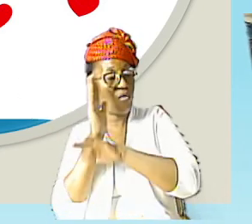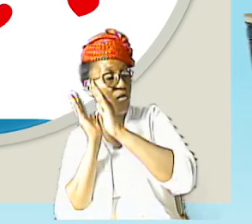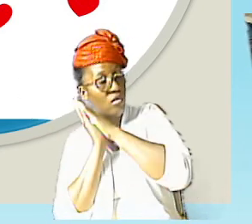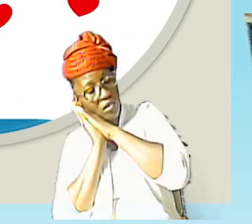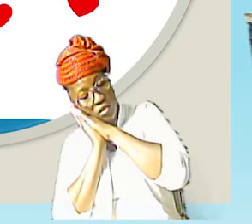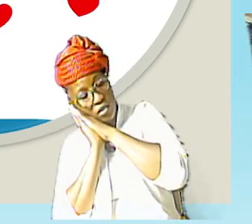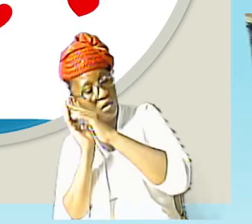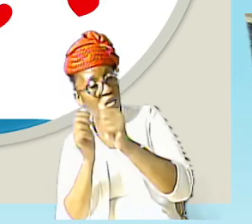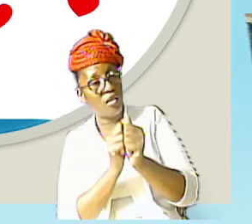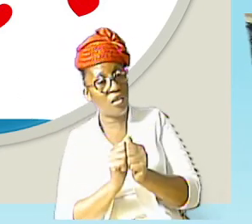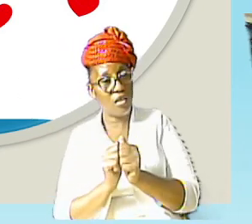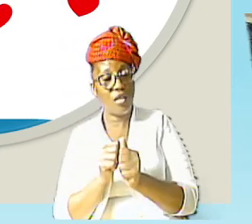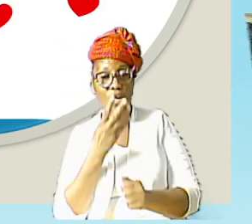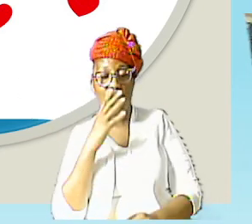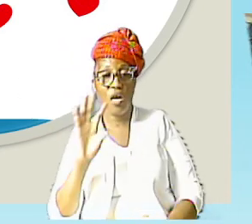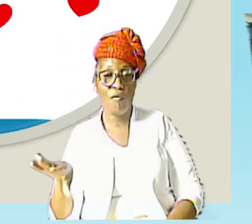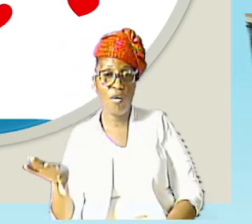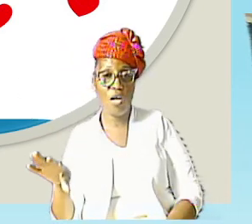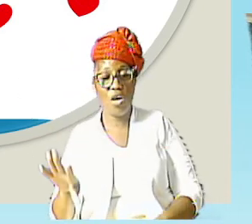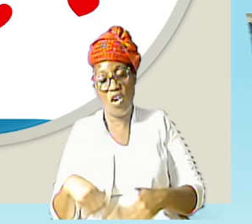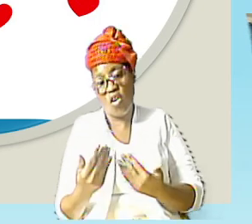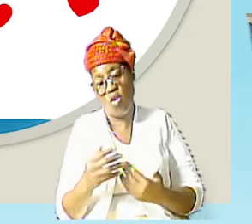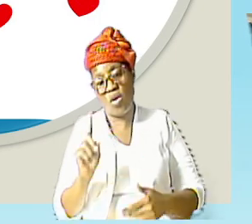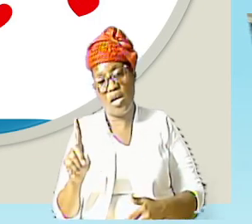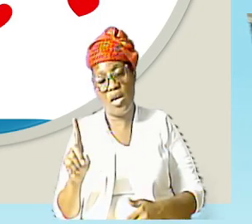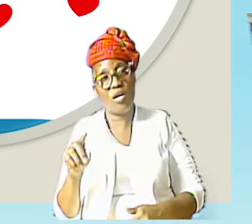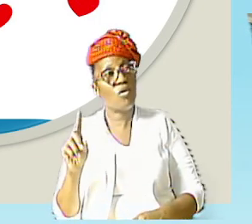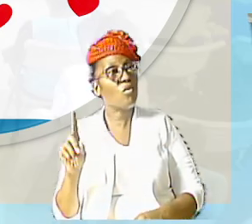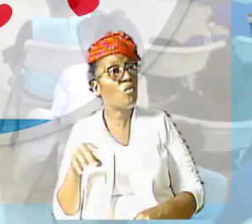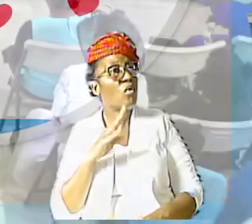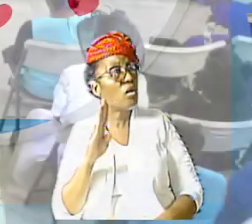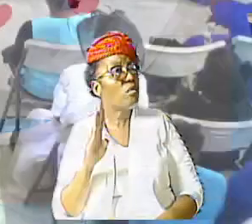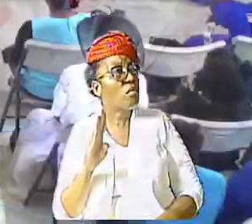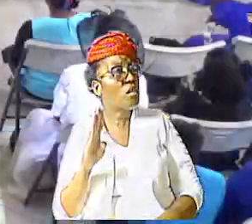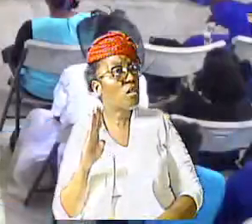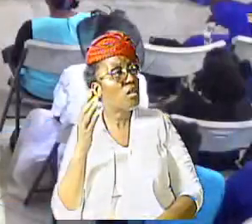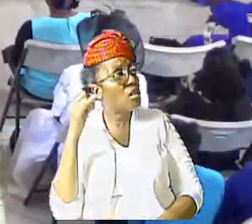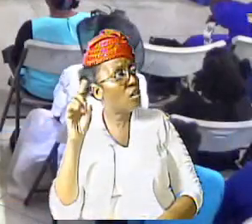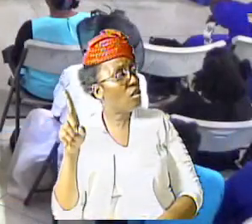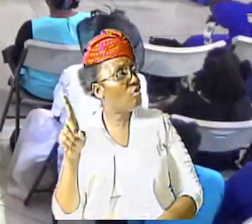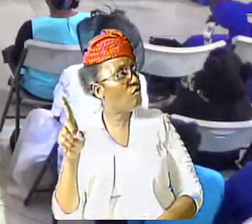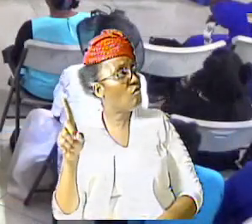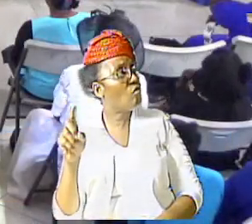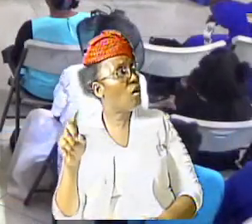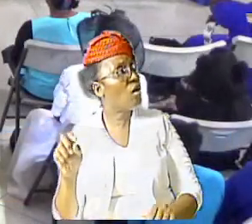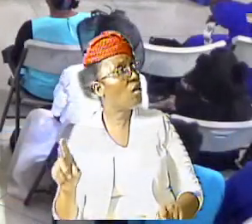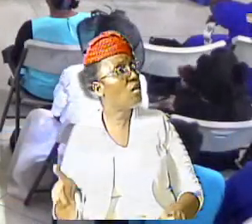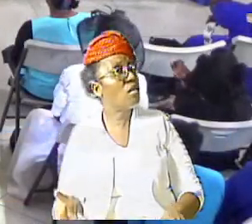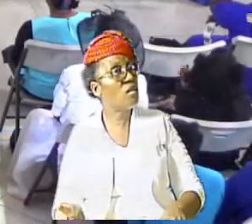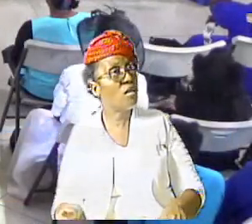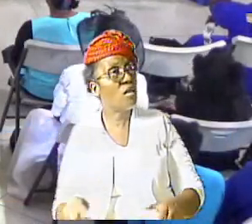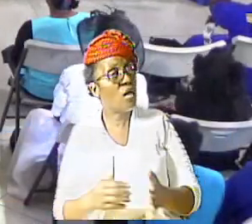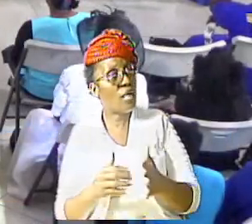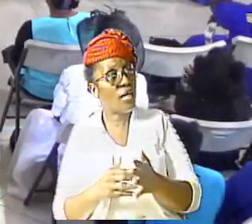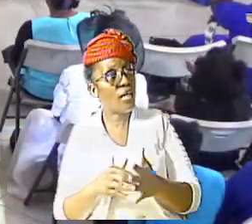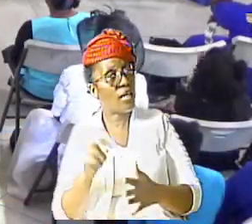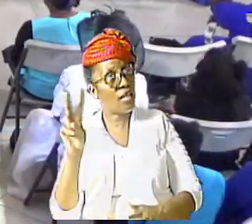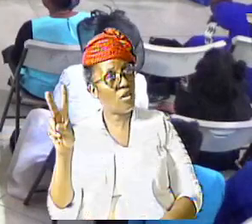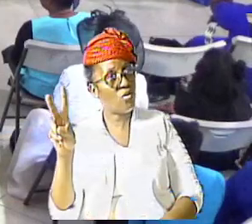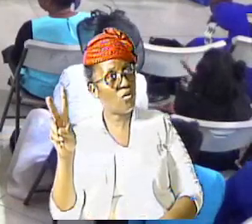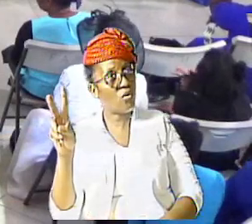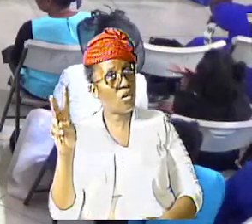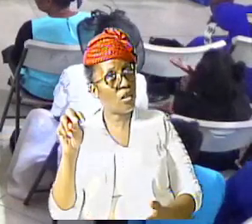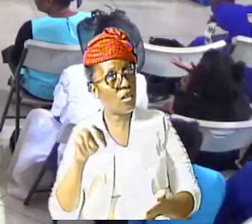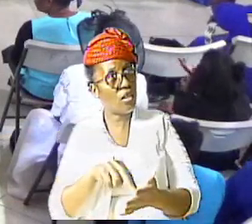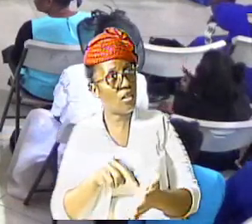heat. But how can one be warm alone? And if one prevail against him, two shall withstand him.